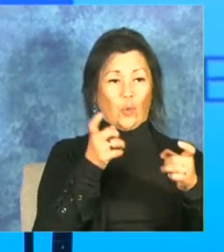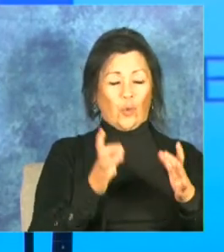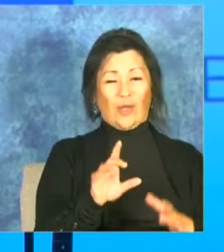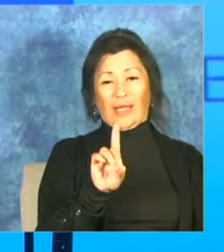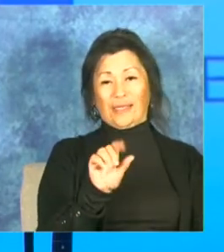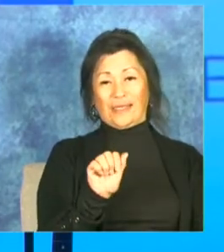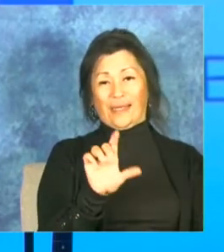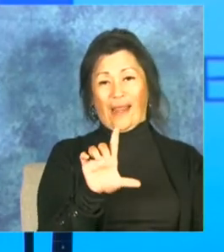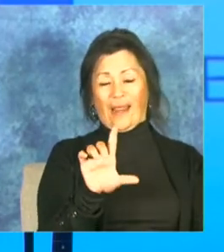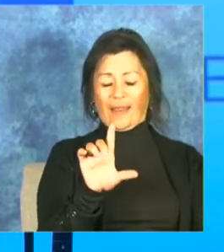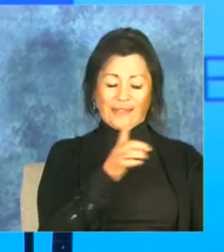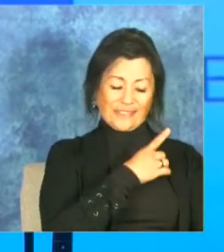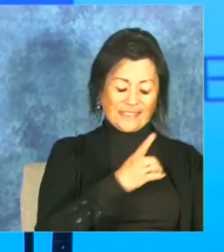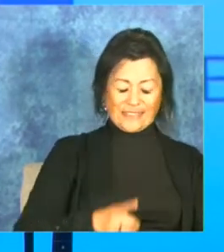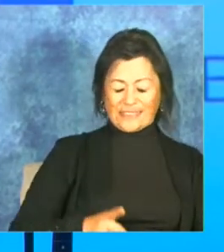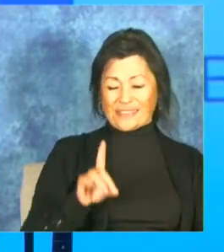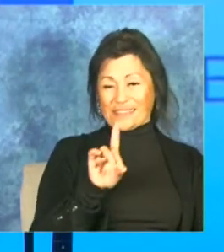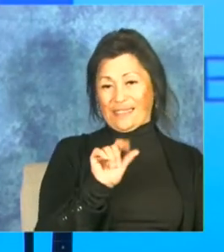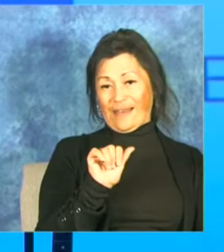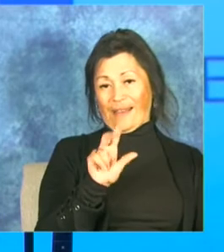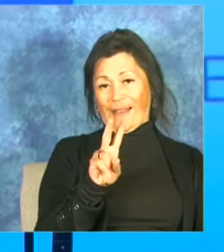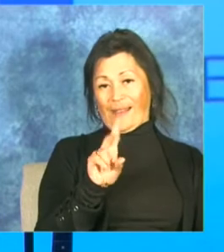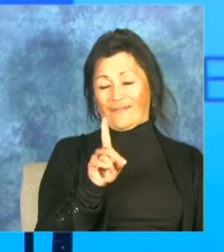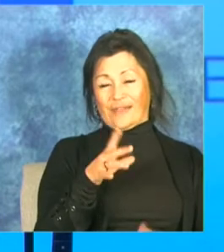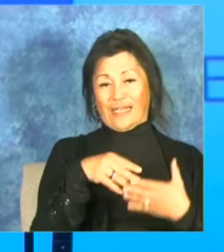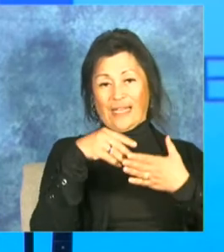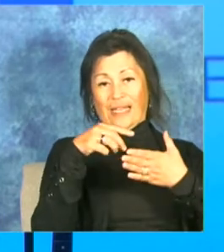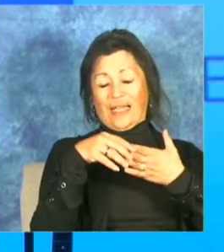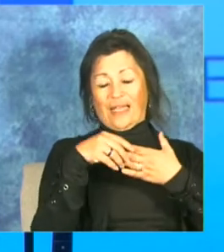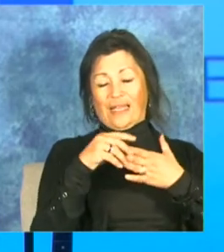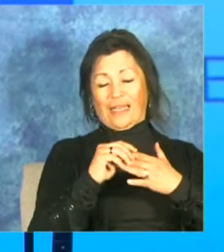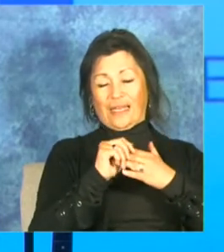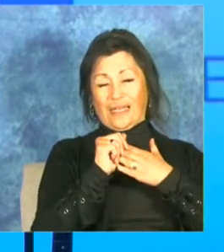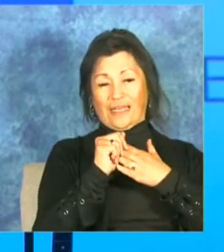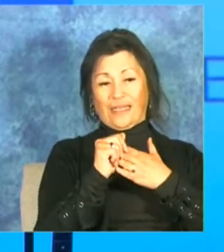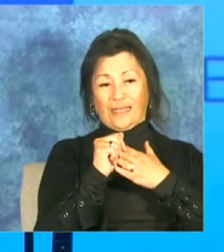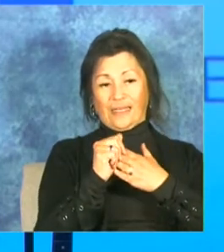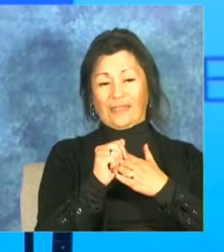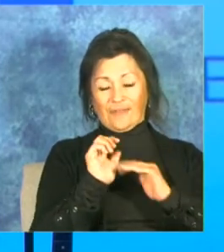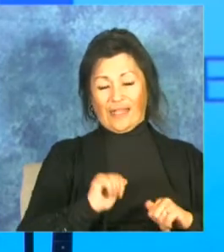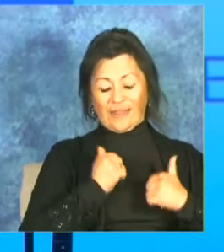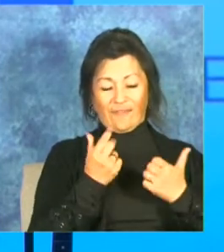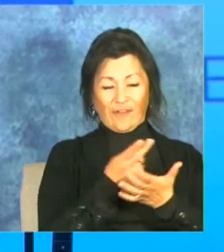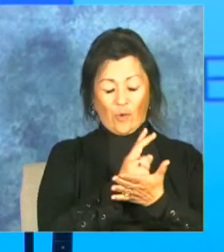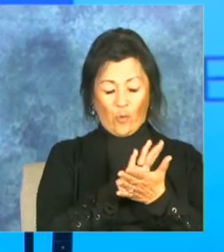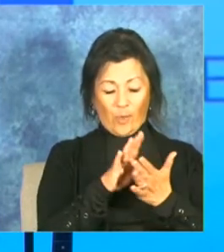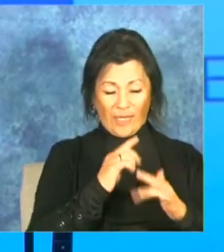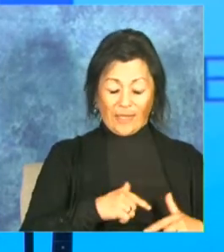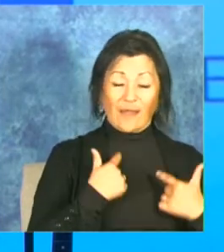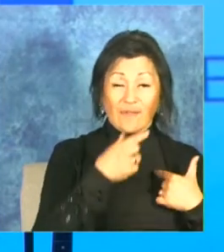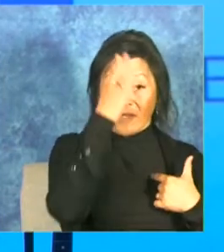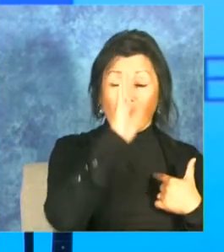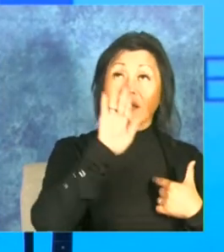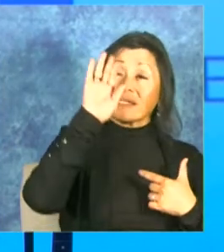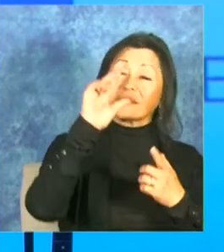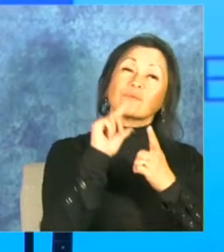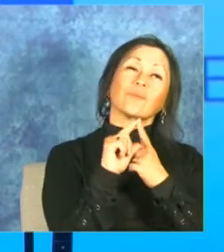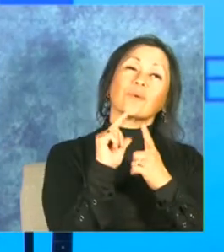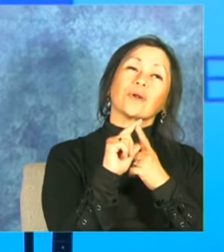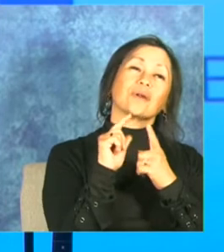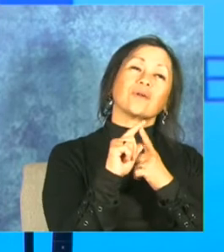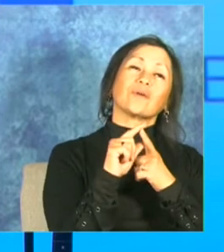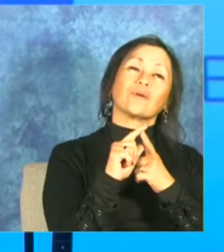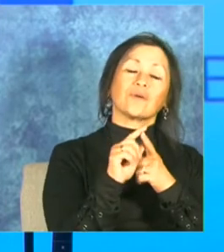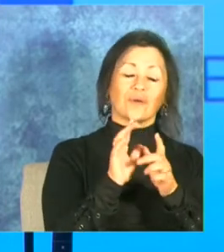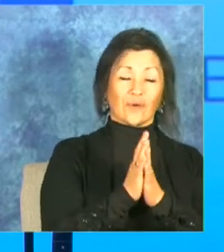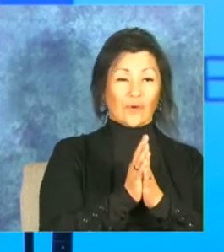the psalmist, the Old Testament, in leading a holy life. That God's word was his